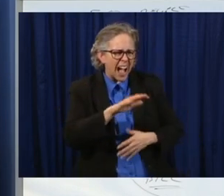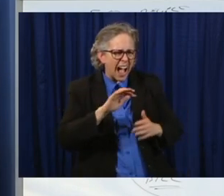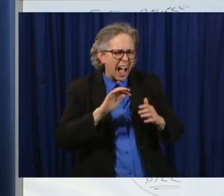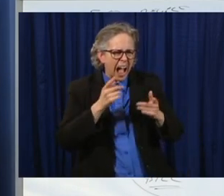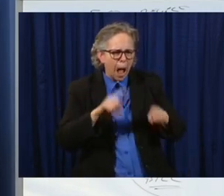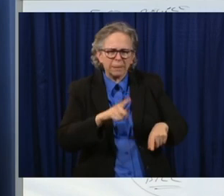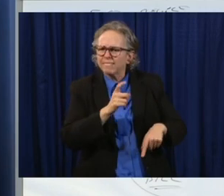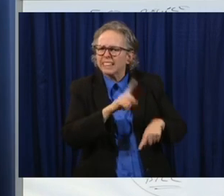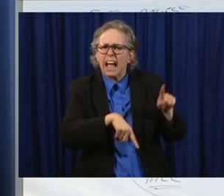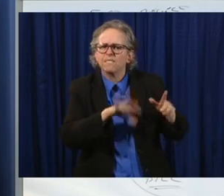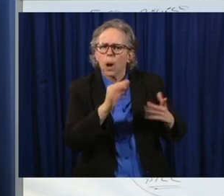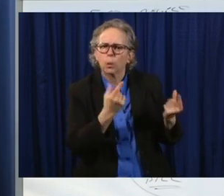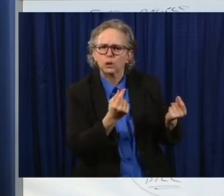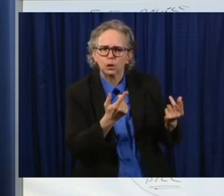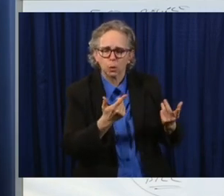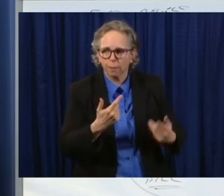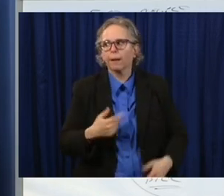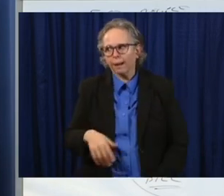So,